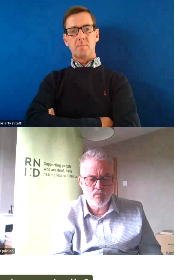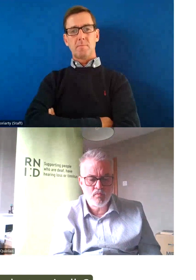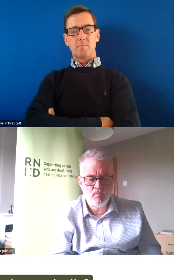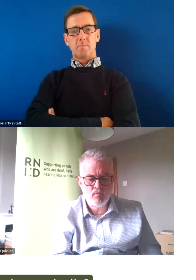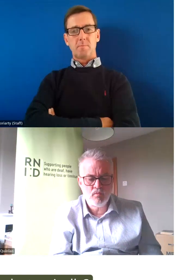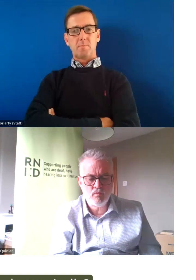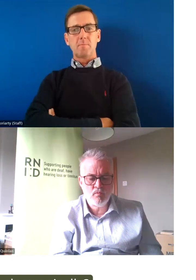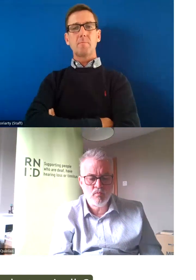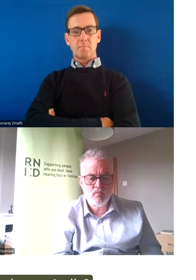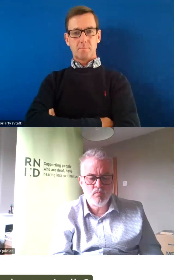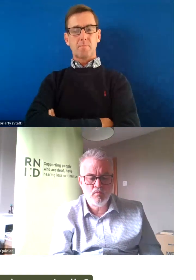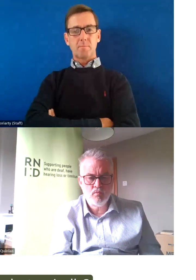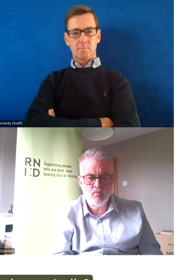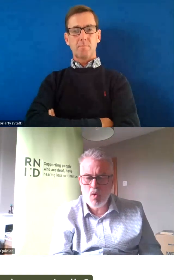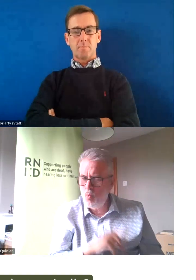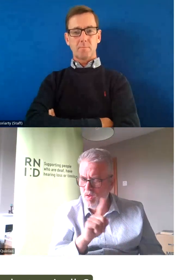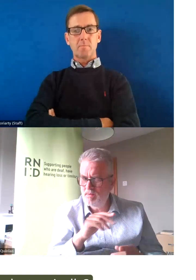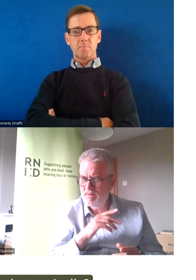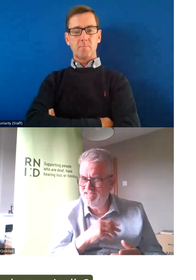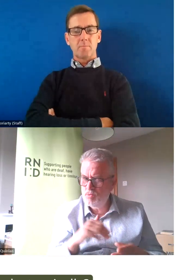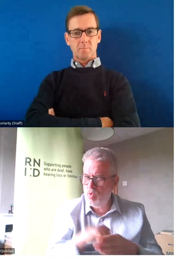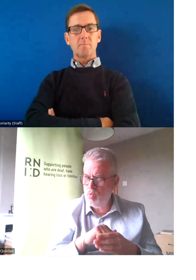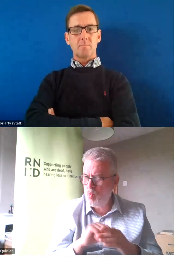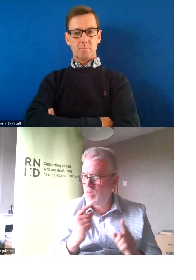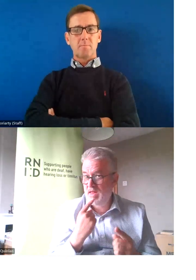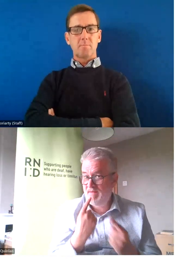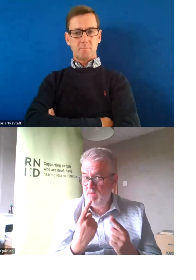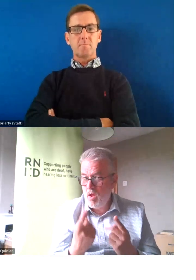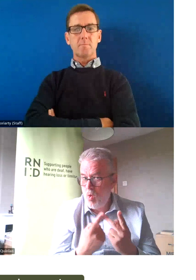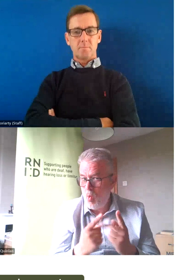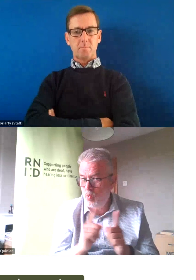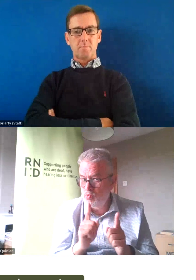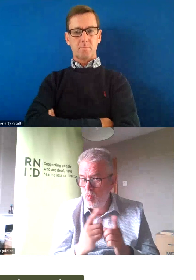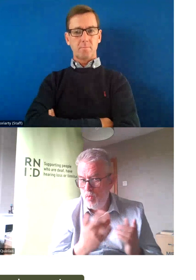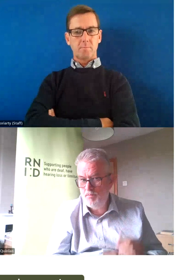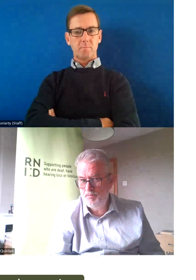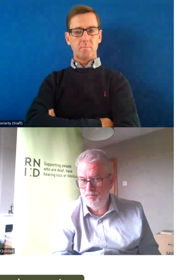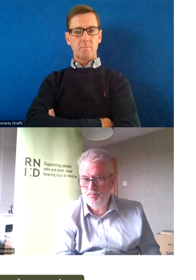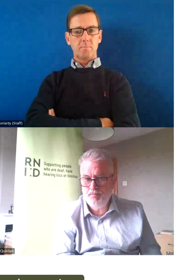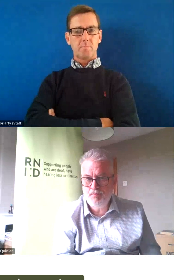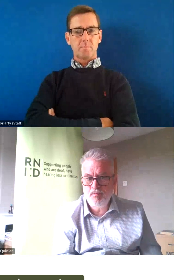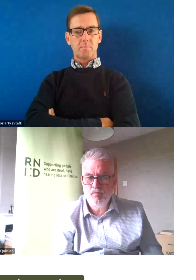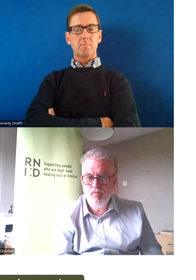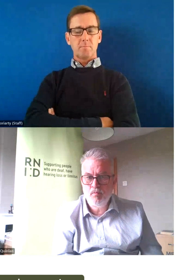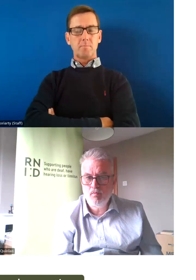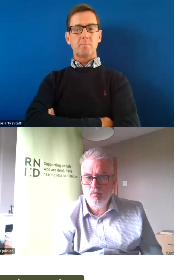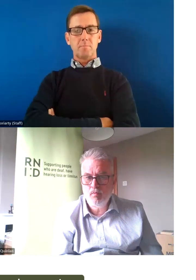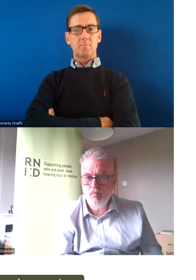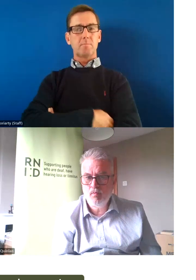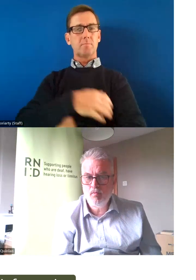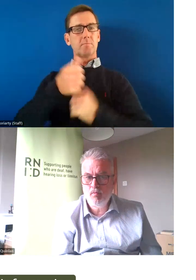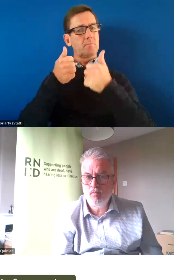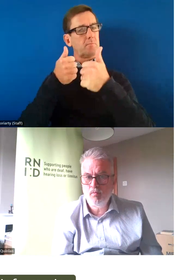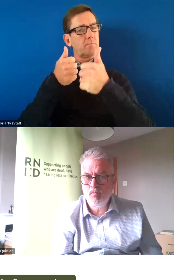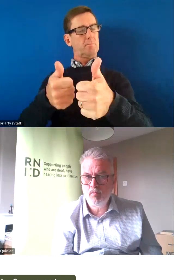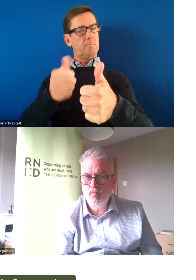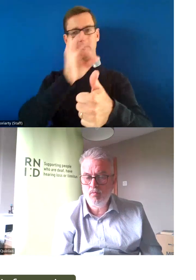signature if you were applying electronically. Yes, that's a very good